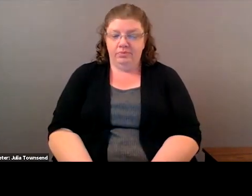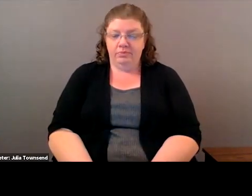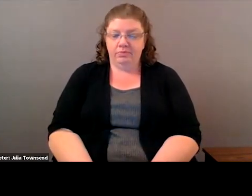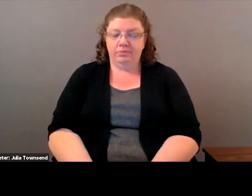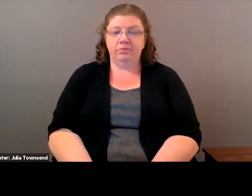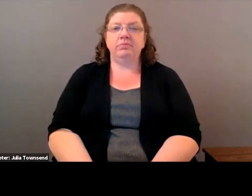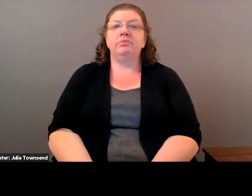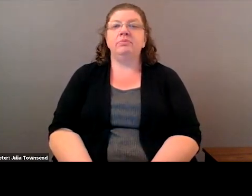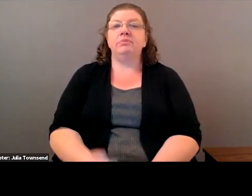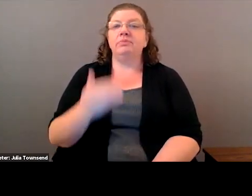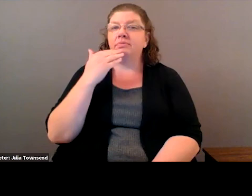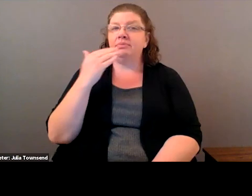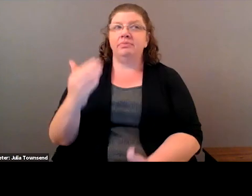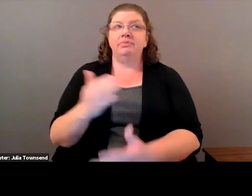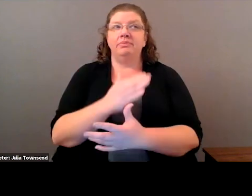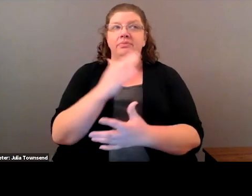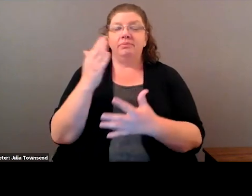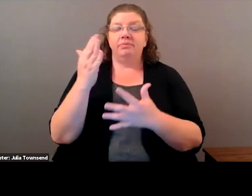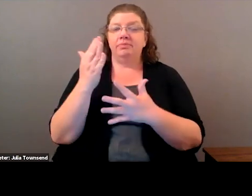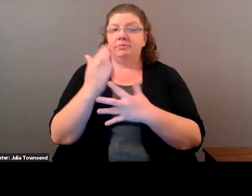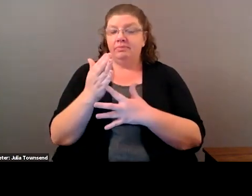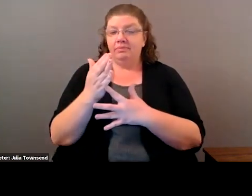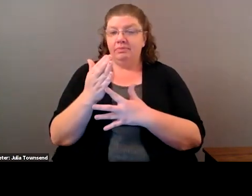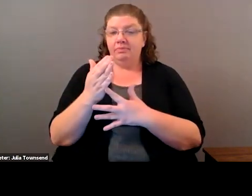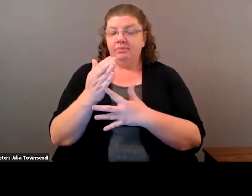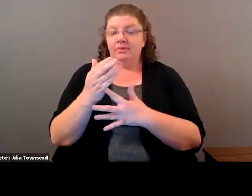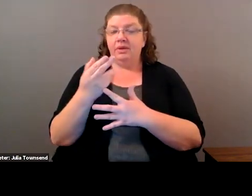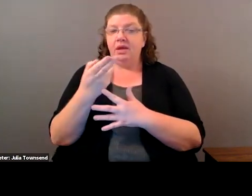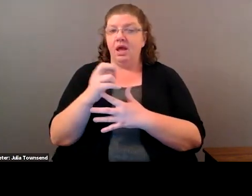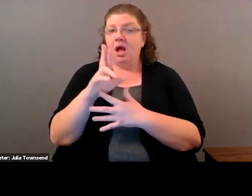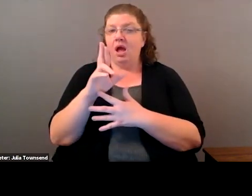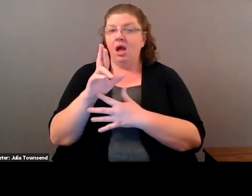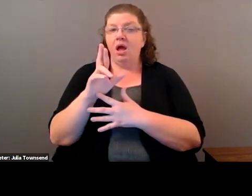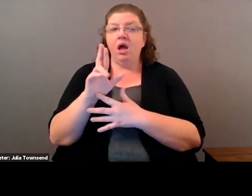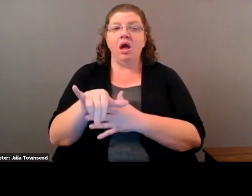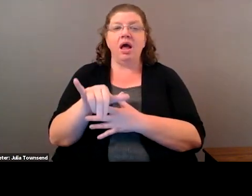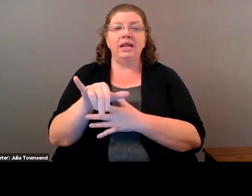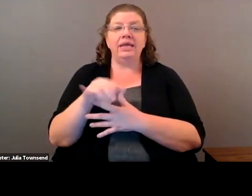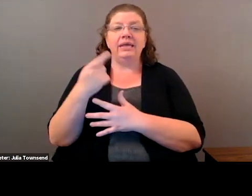Thank you. Our next speaker is Holly Gill.